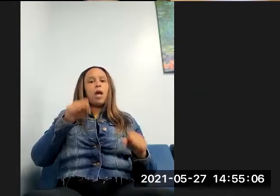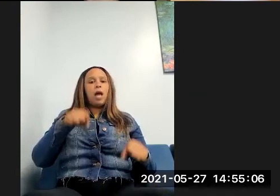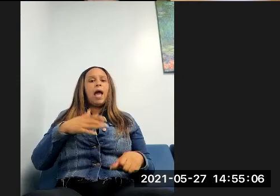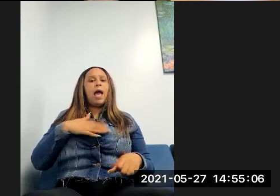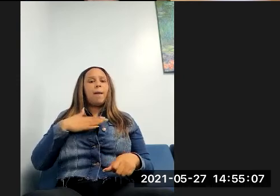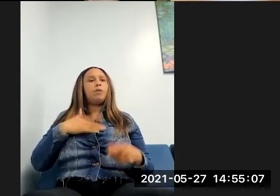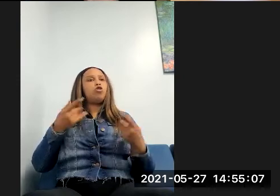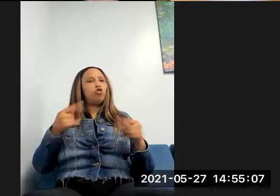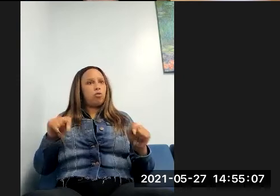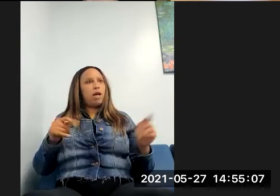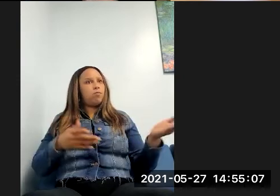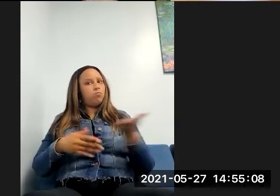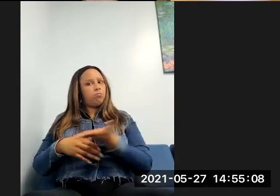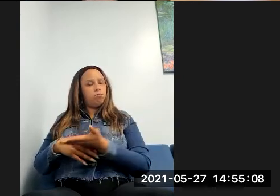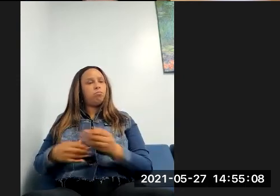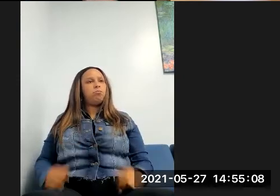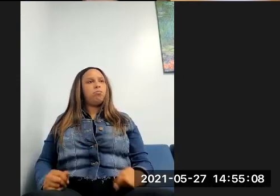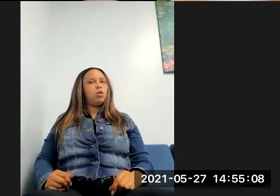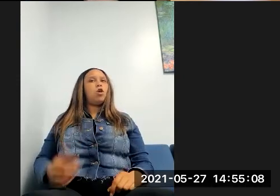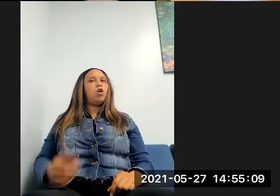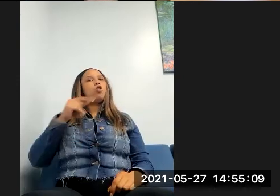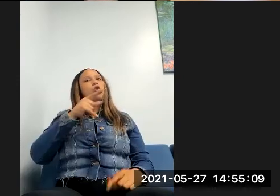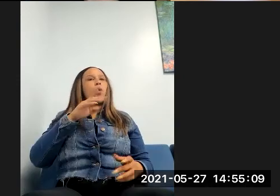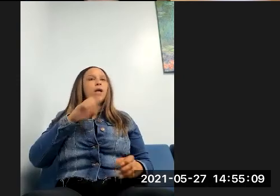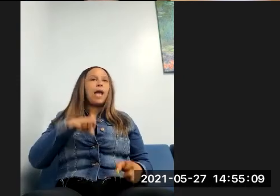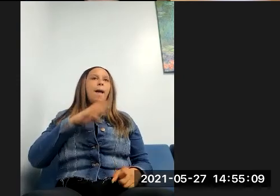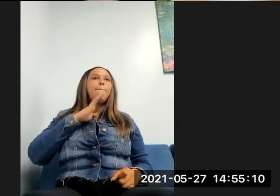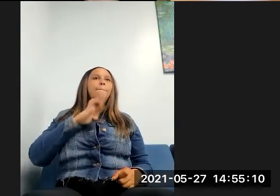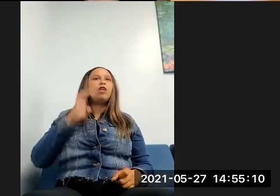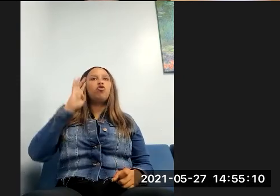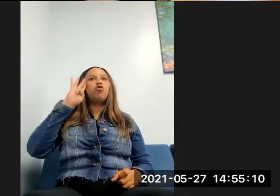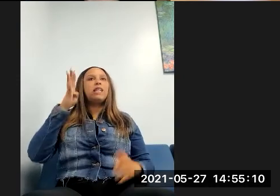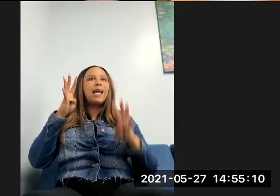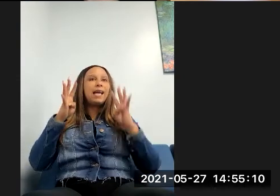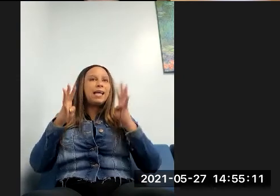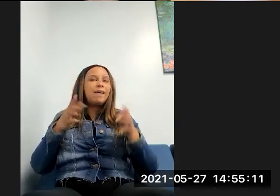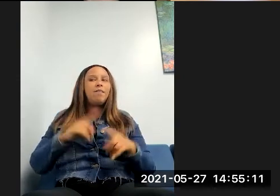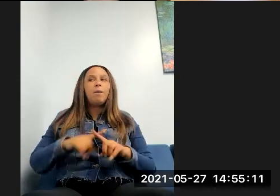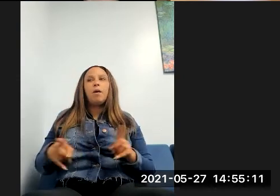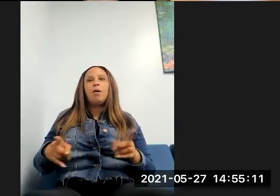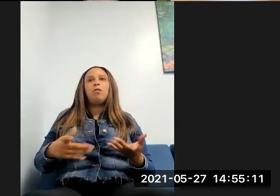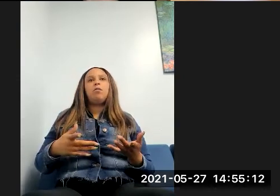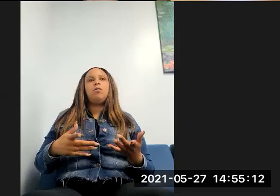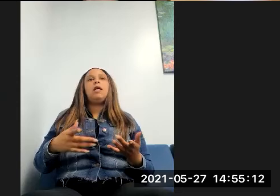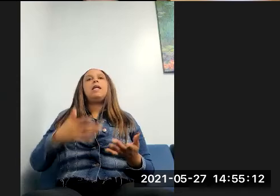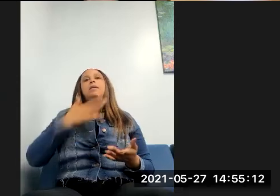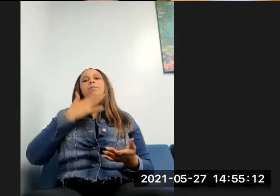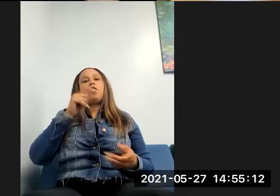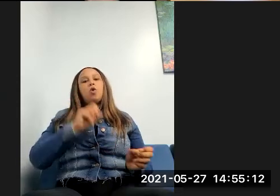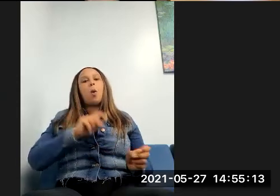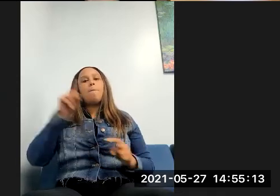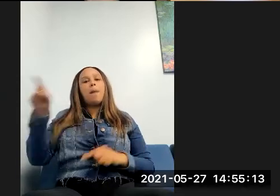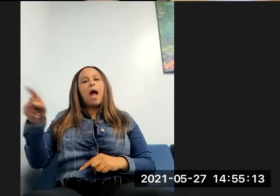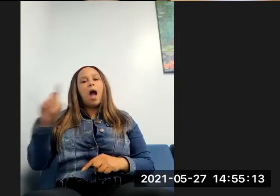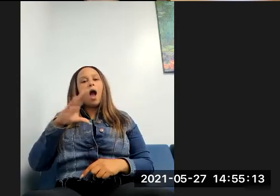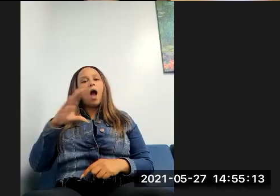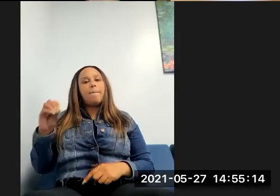So be creative, but go back to the companies. And I think the most important thing you can say